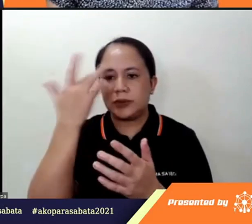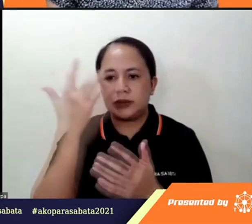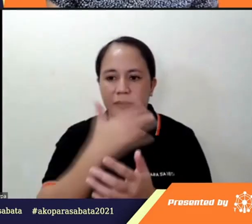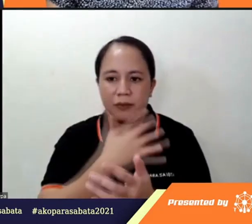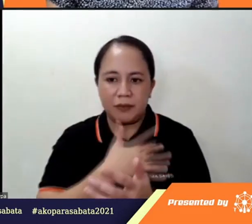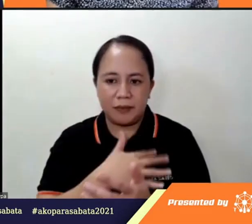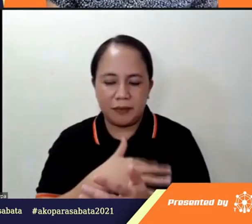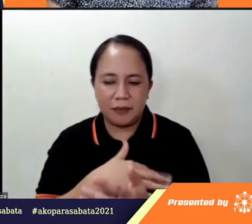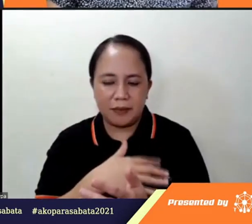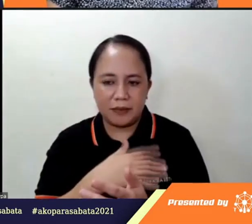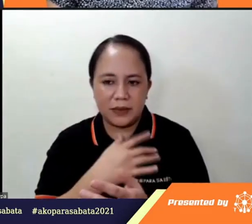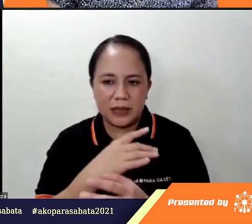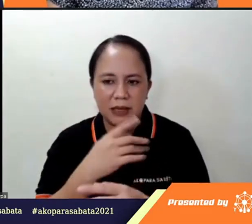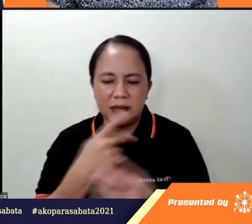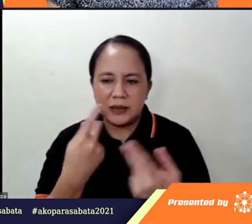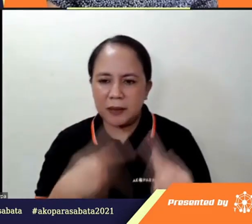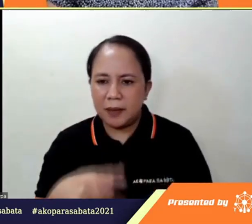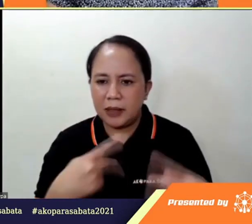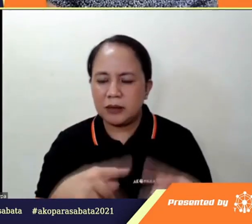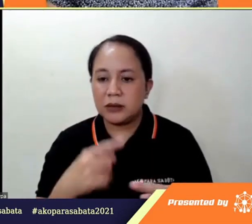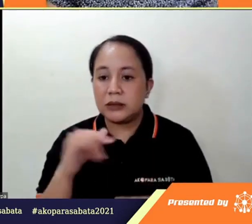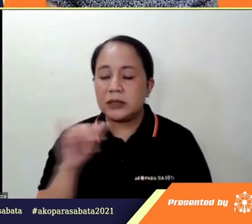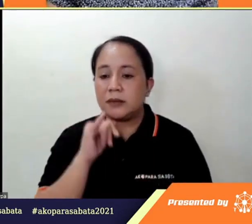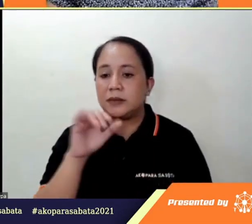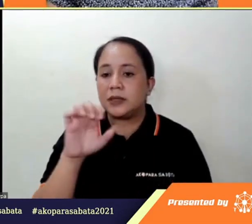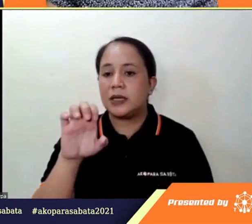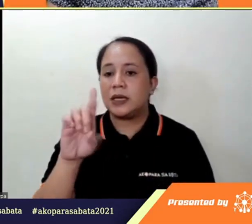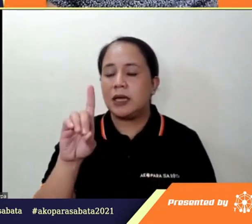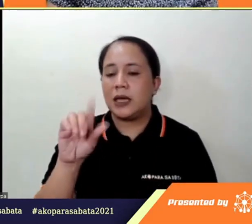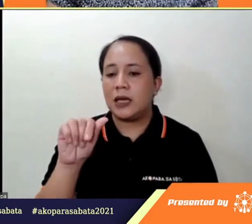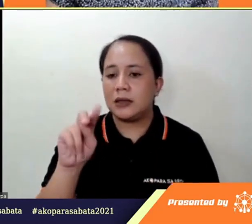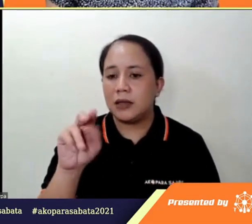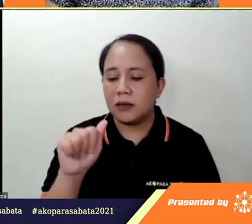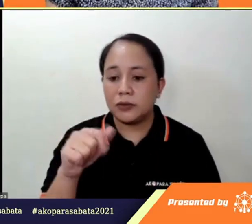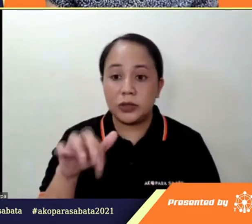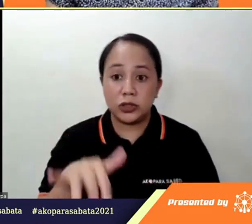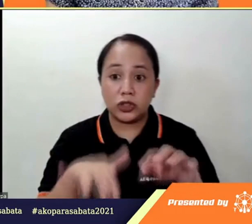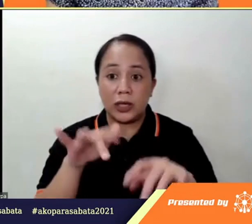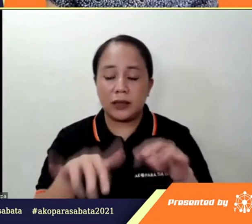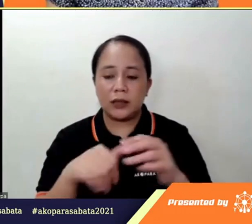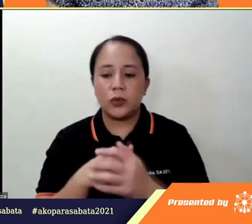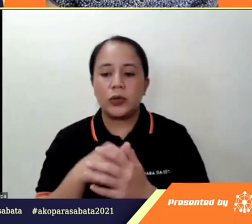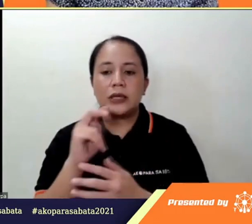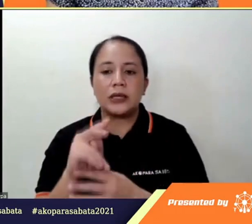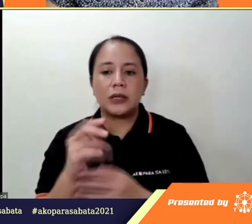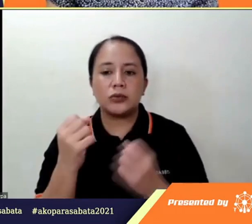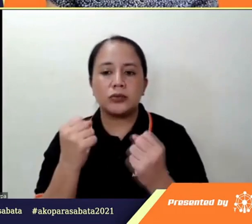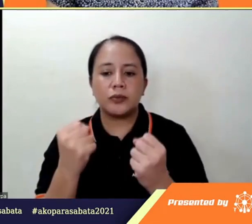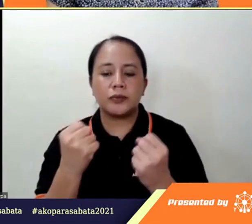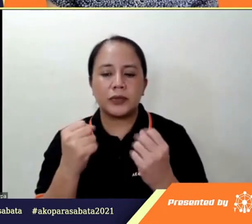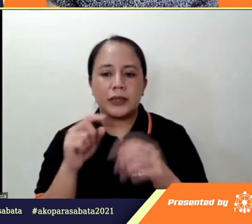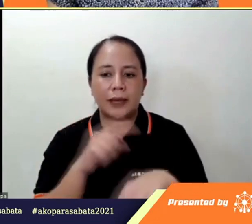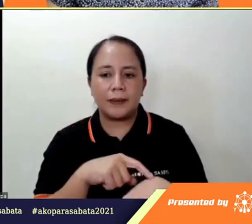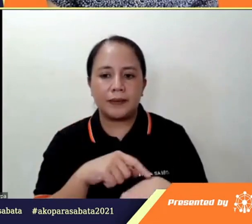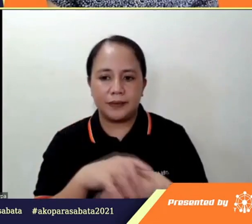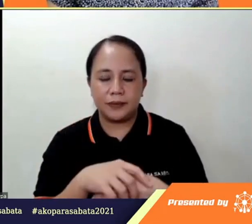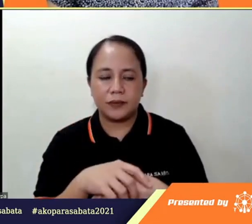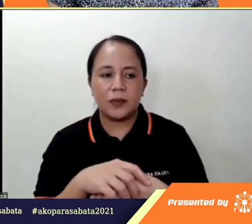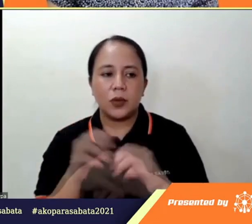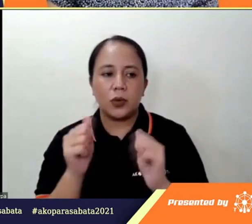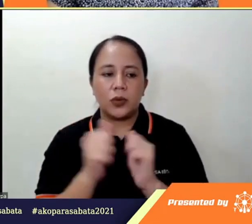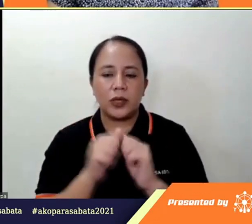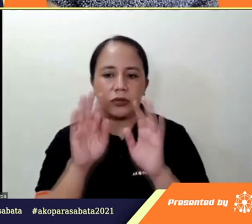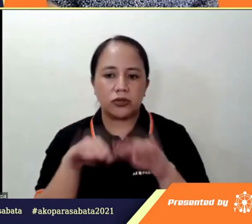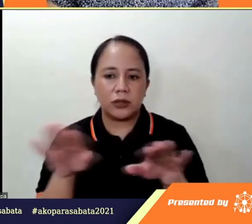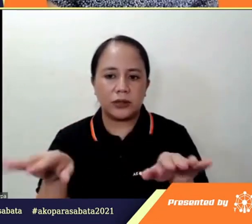whatever they're feeling. So, sabi nga ni Edna Estal from our chat box, we need to spend more time with our